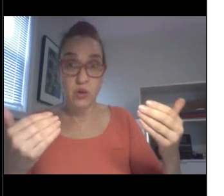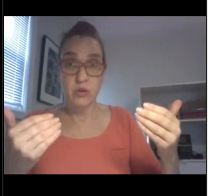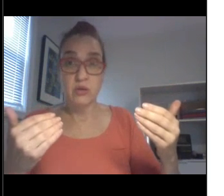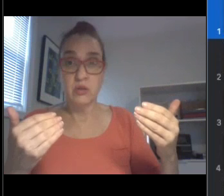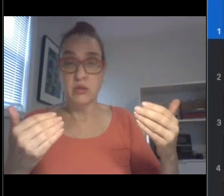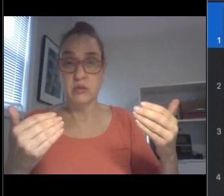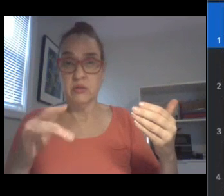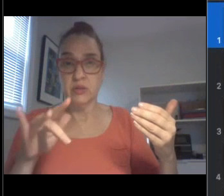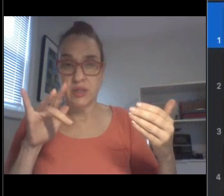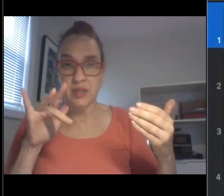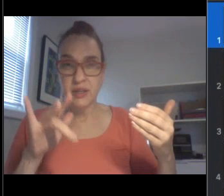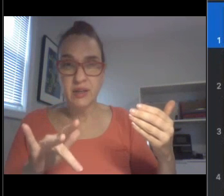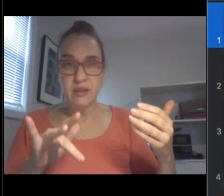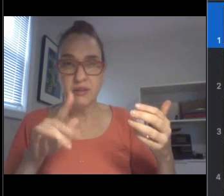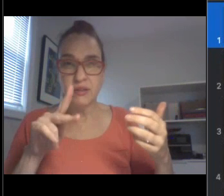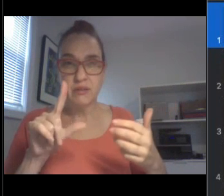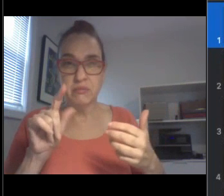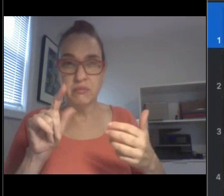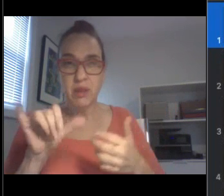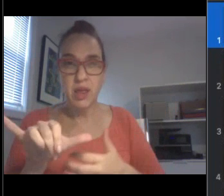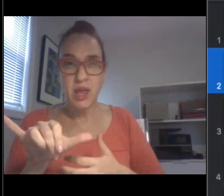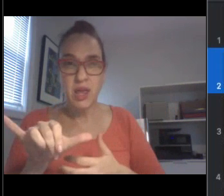why do you do this?